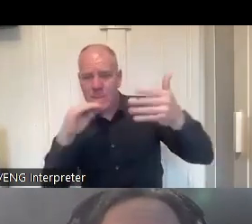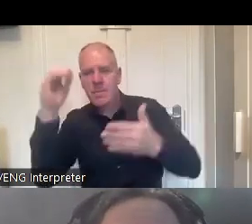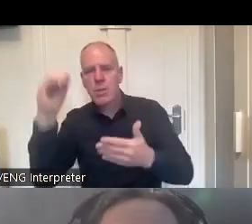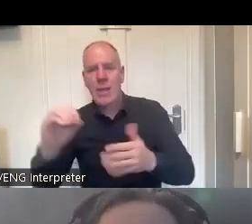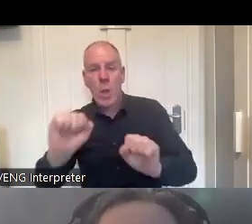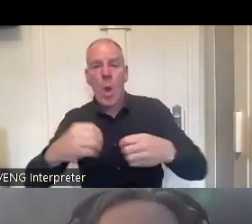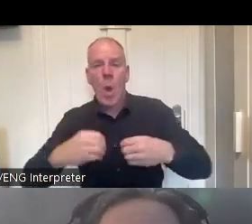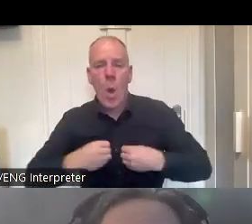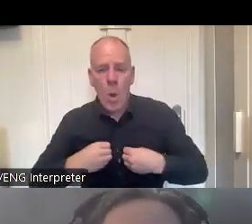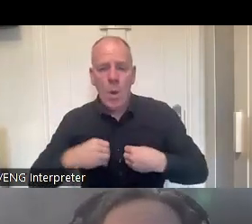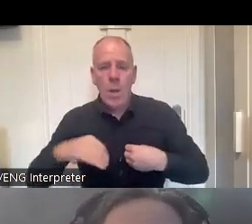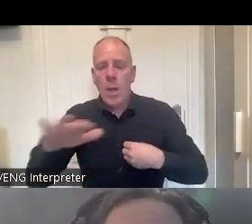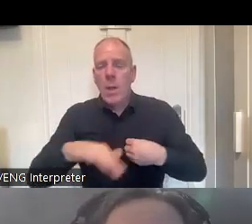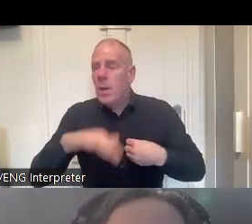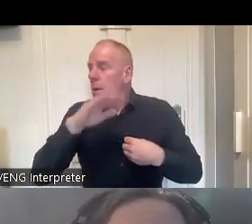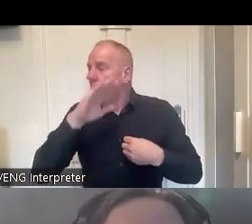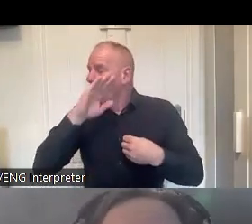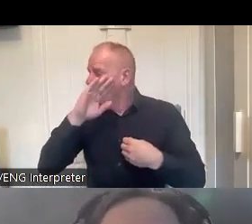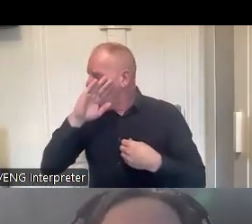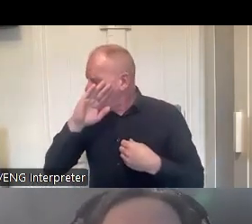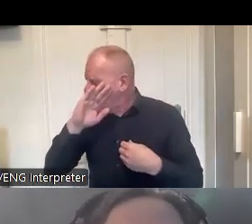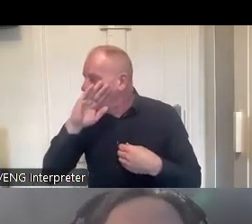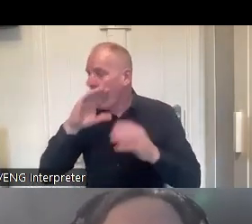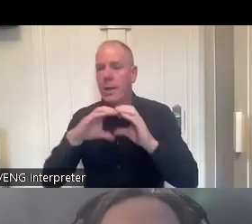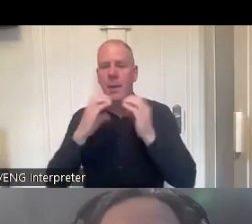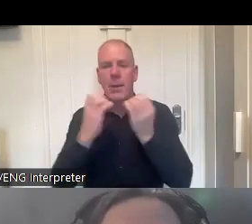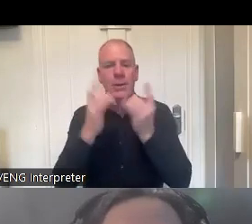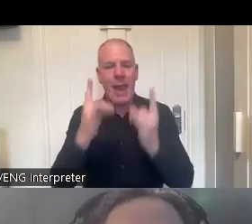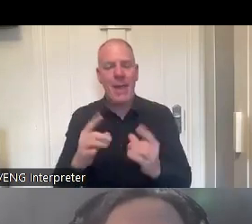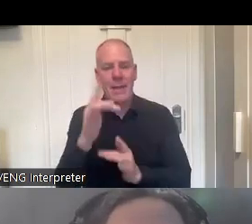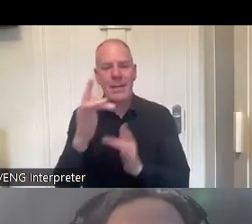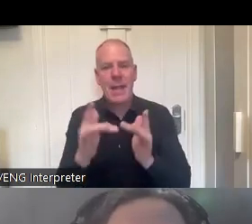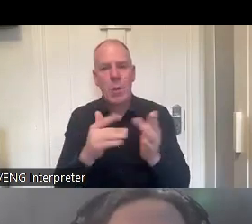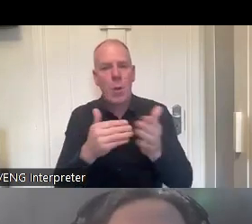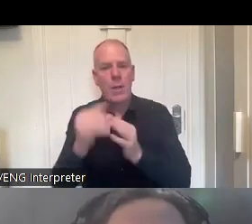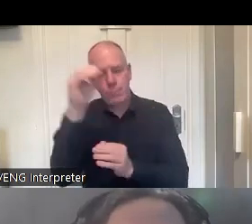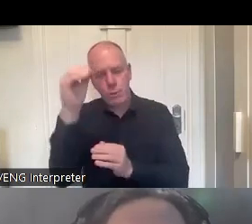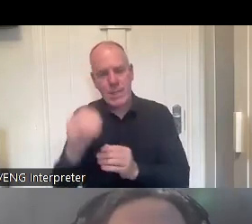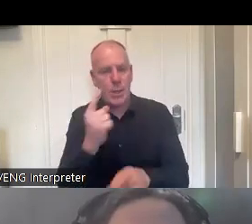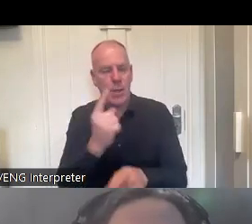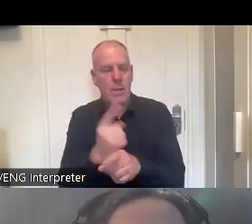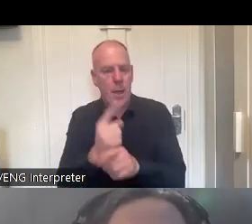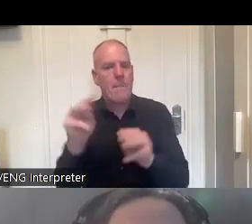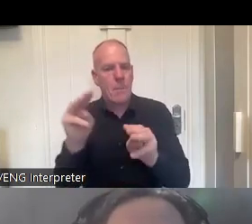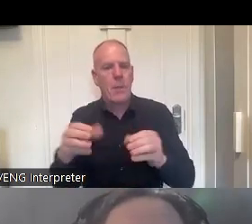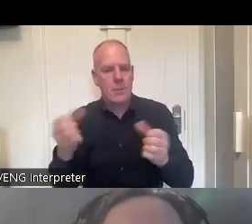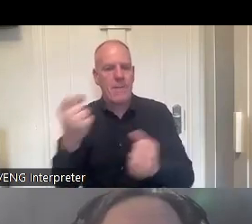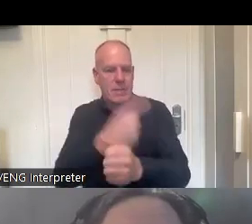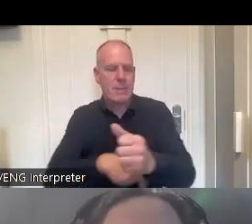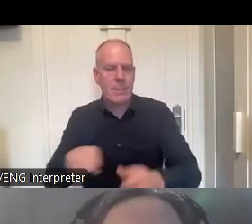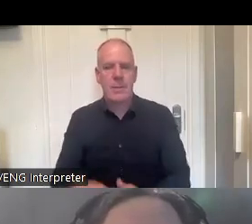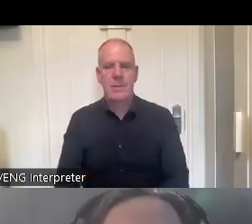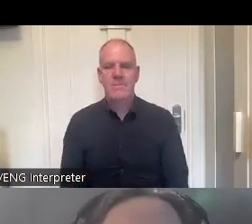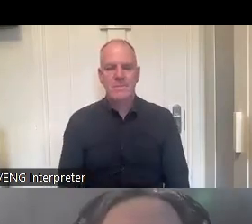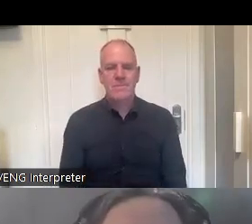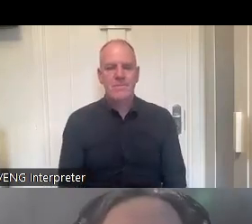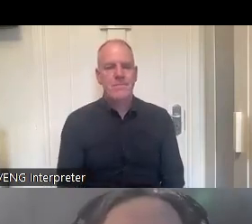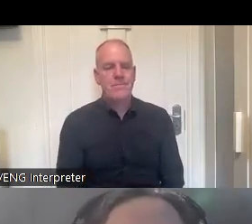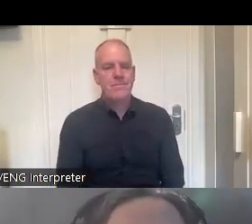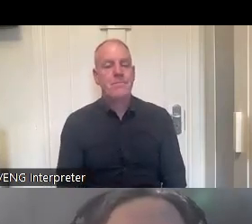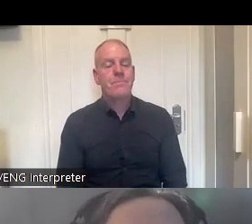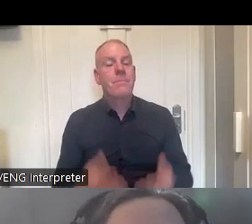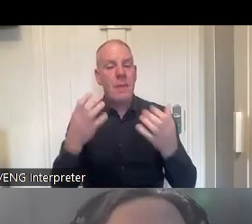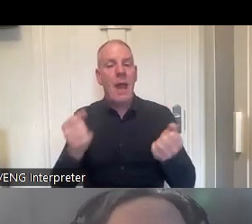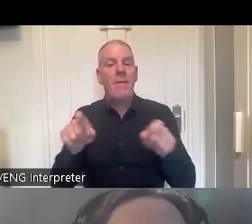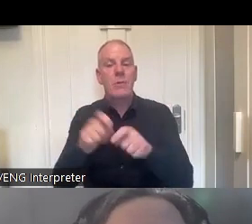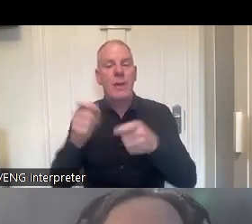own area, community health network or region, and look at what percentage of the population has a disability. There's also data